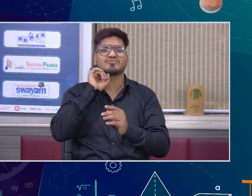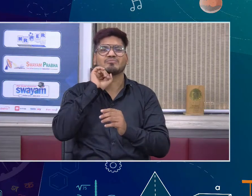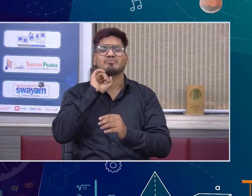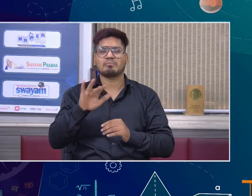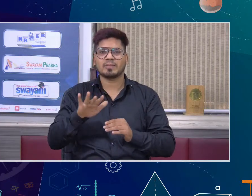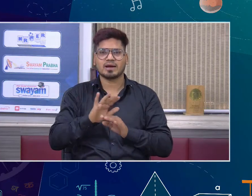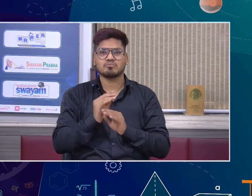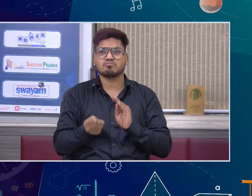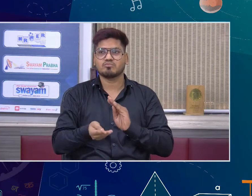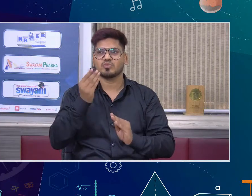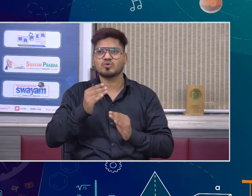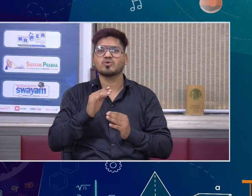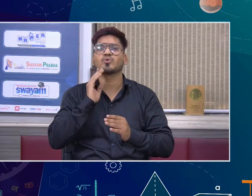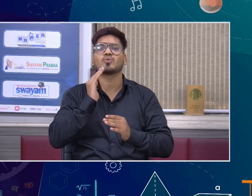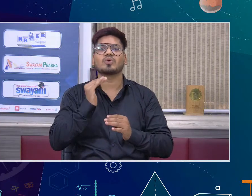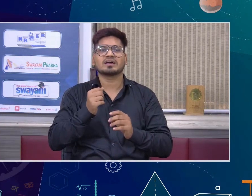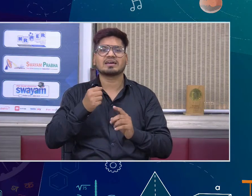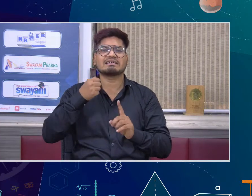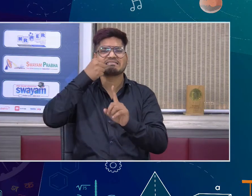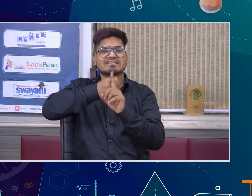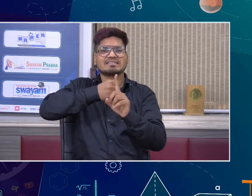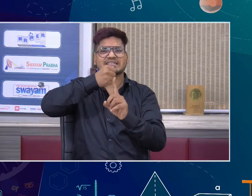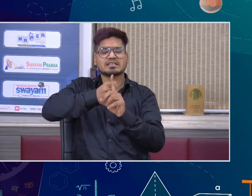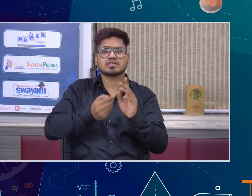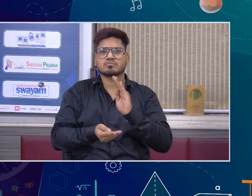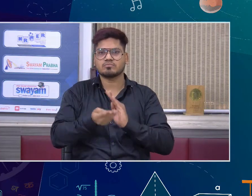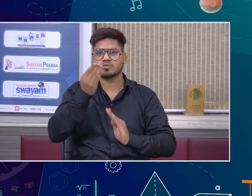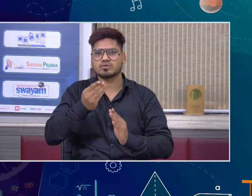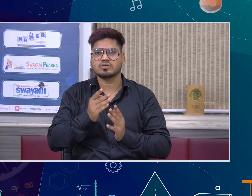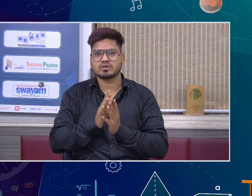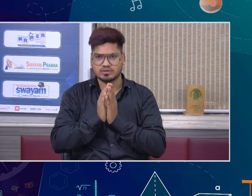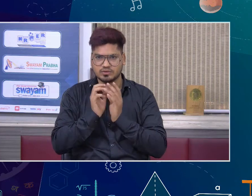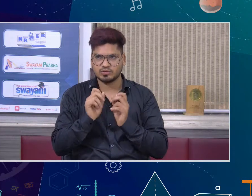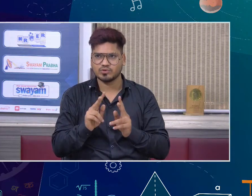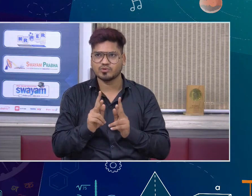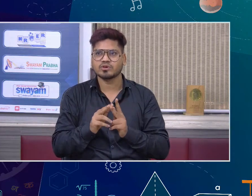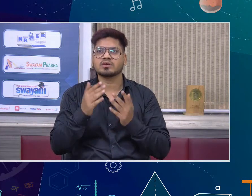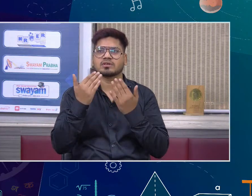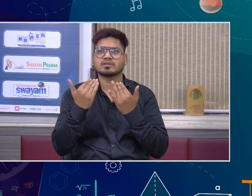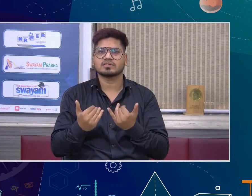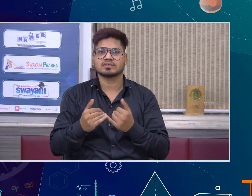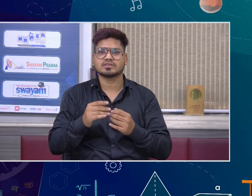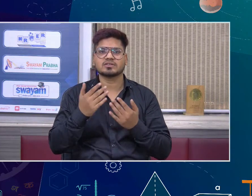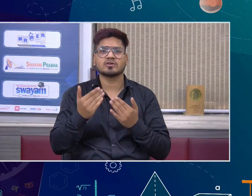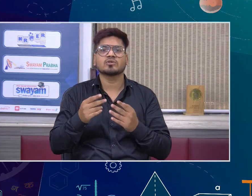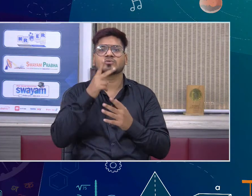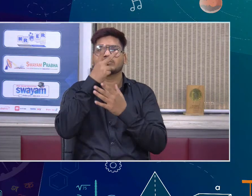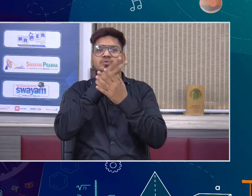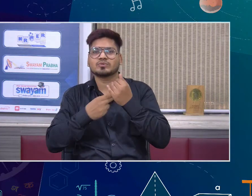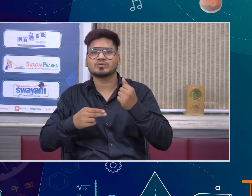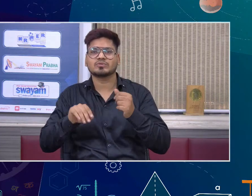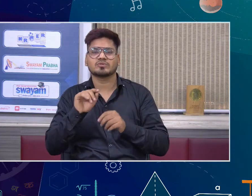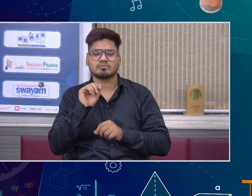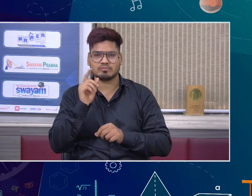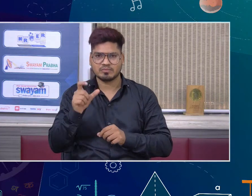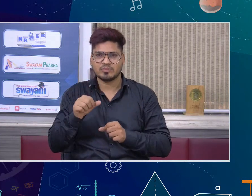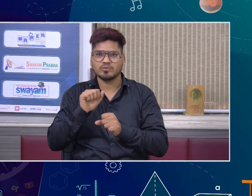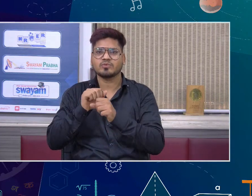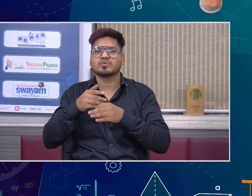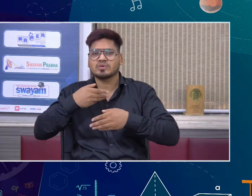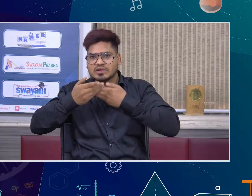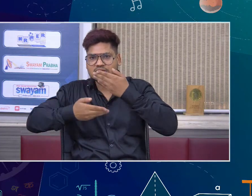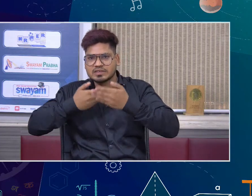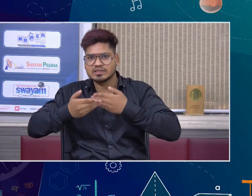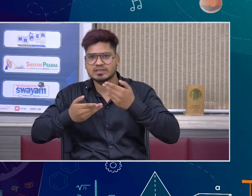badly affected worldwide. But in the setup of inclusive, or if you take the stance like a children